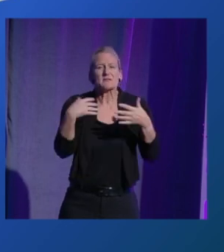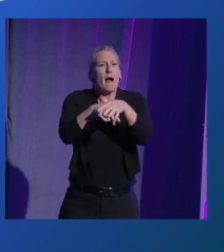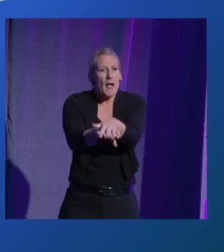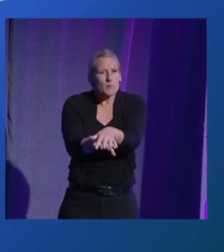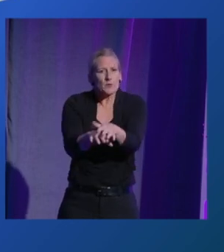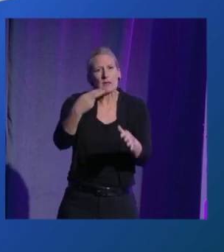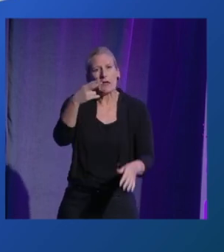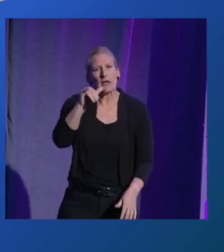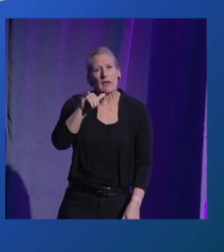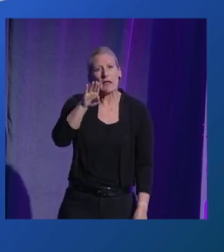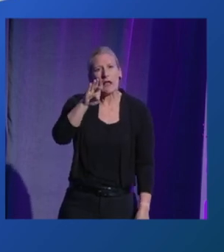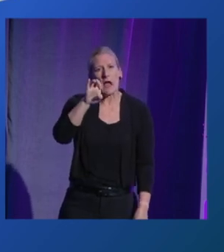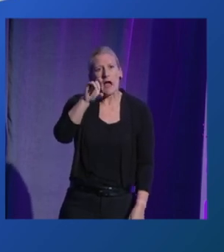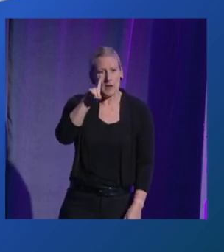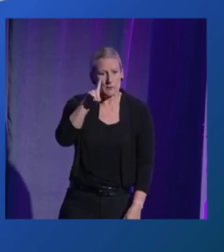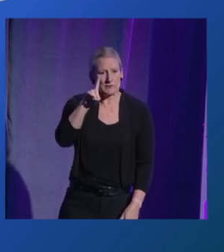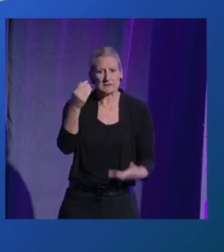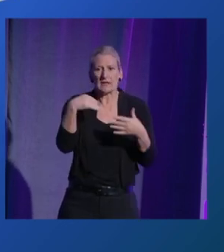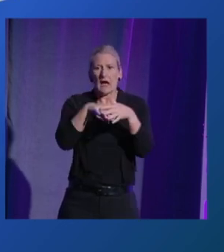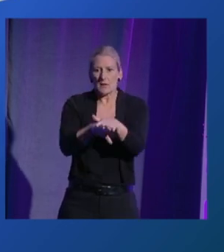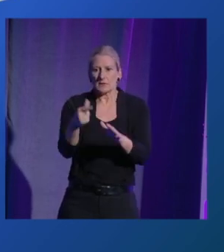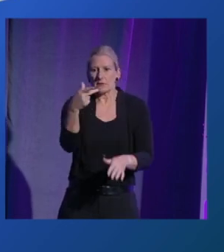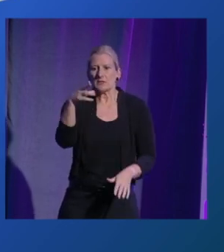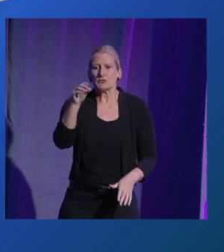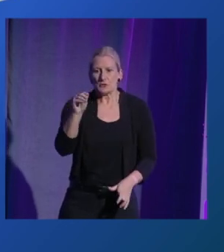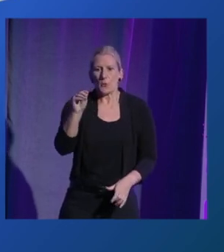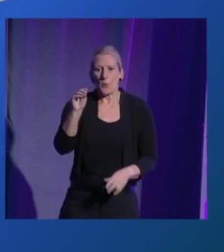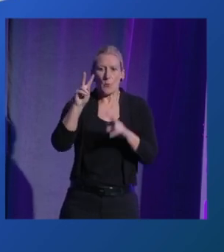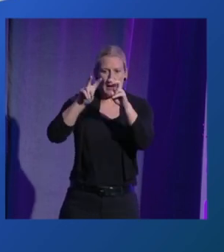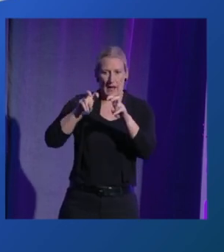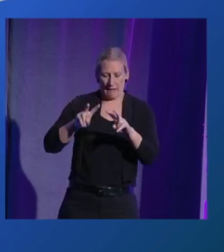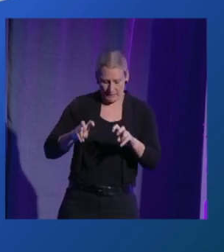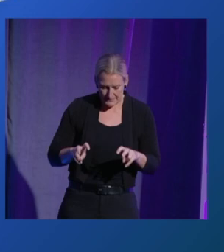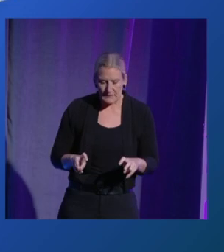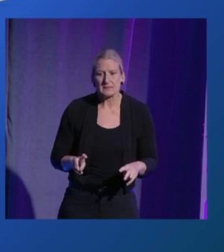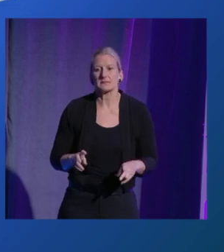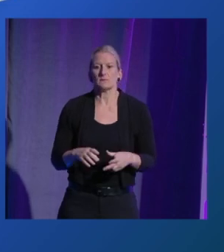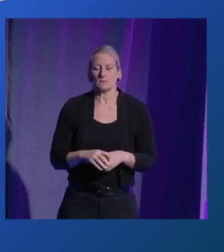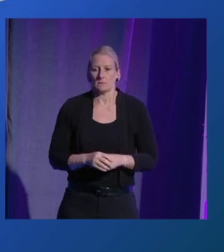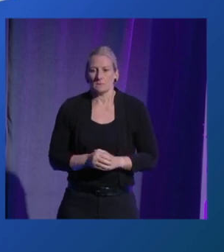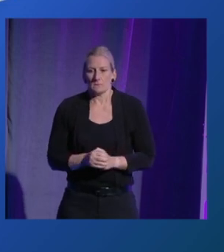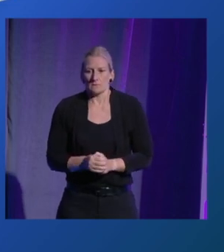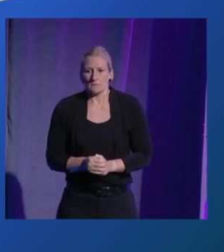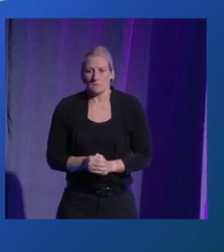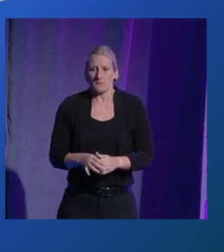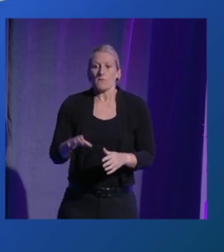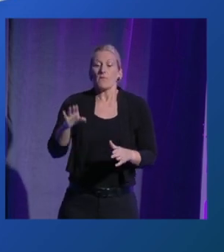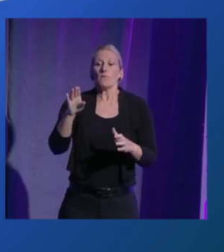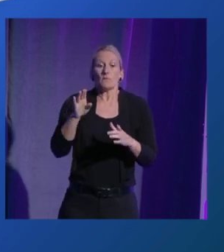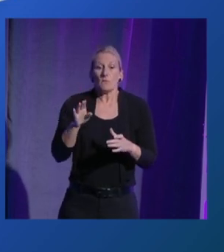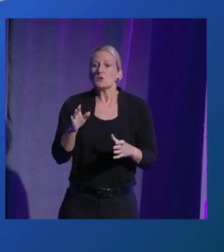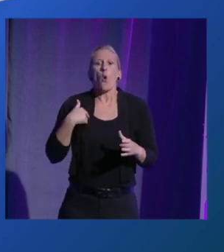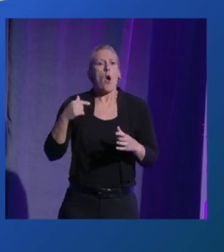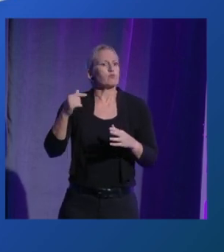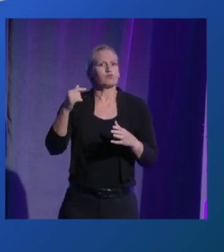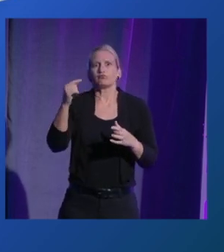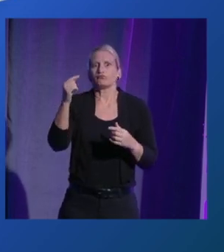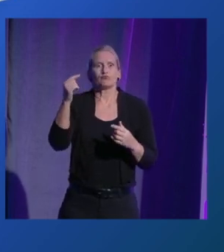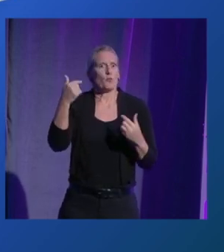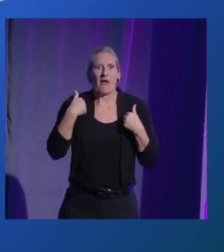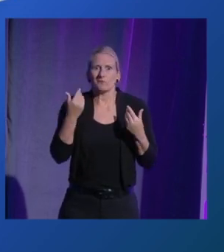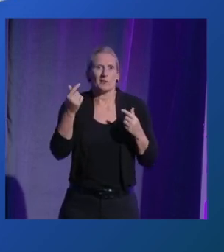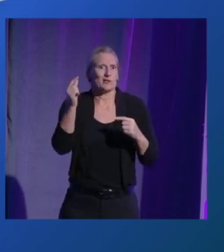analysis which is basically a gean analyst with the activity based intelligence uh background and skills we have a human geographer